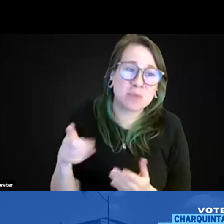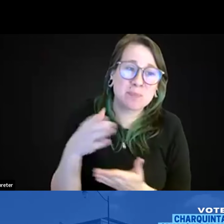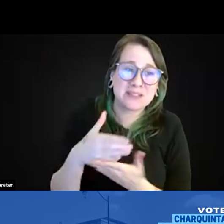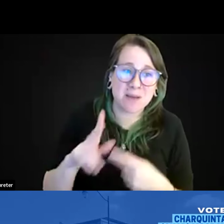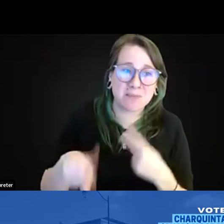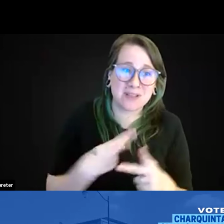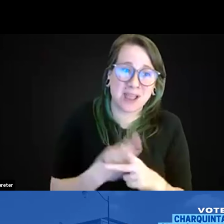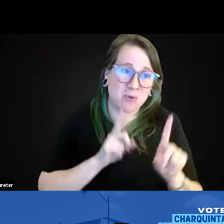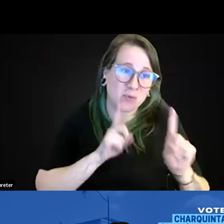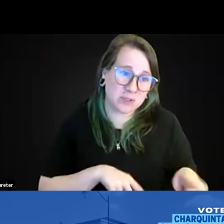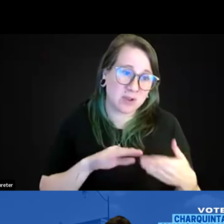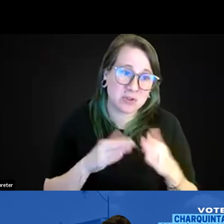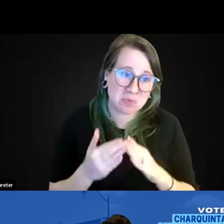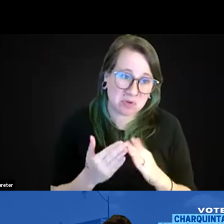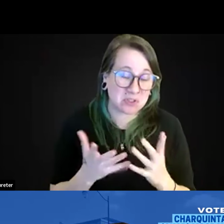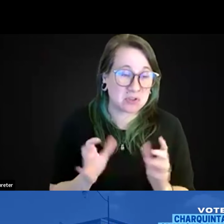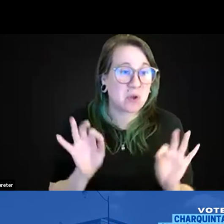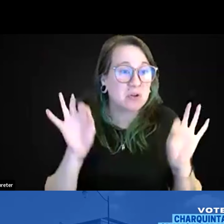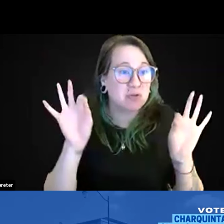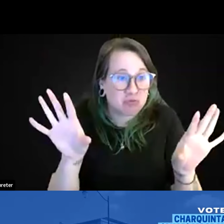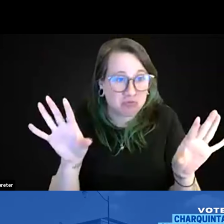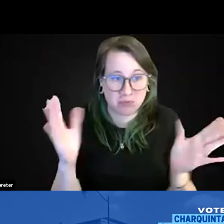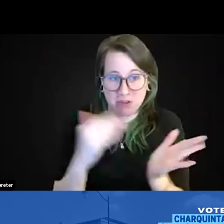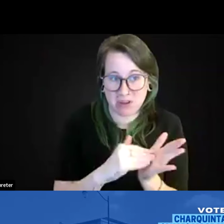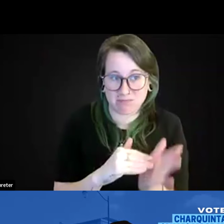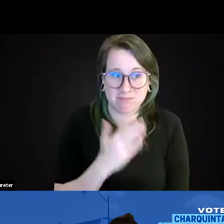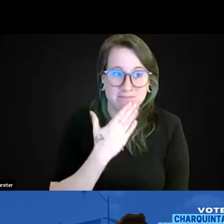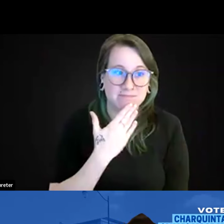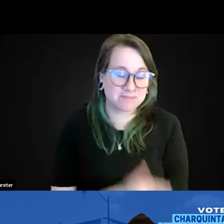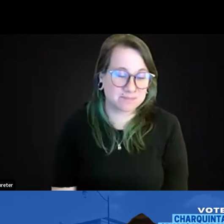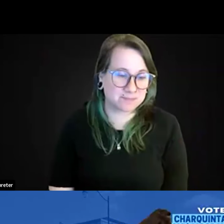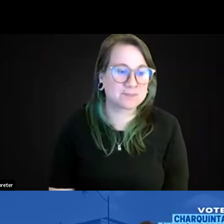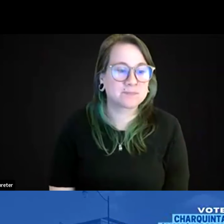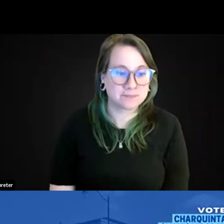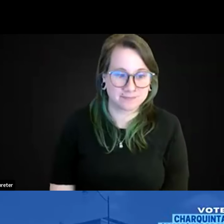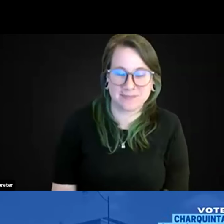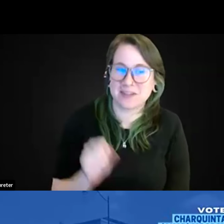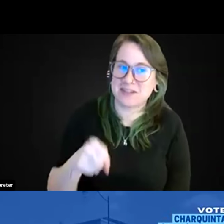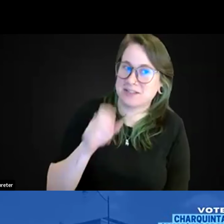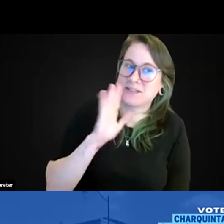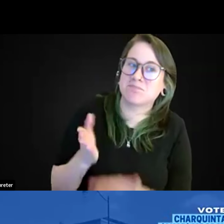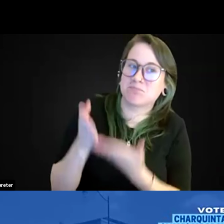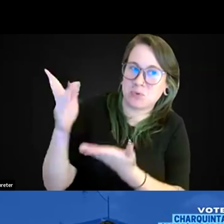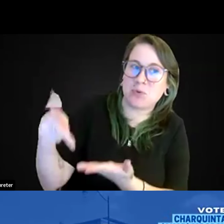the community. So just wanted to echo that again. Yes, that will be brought up.